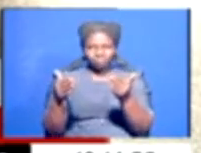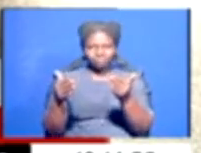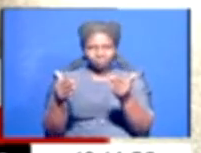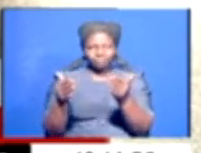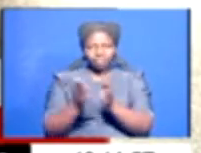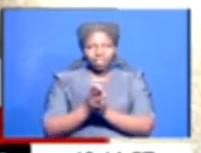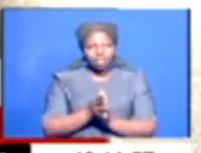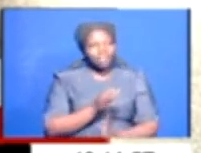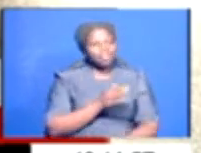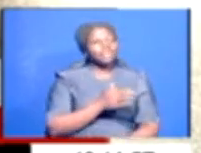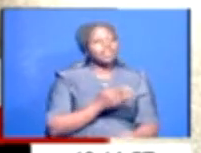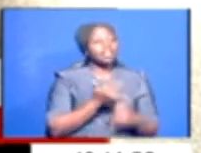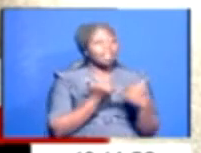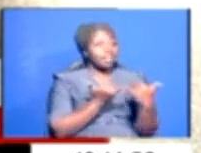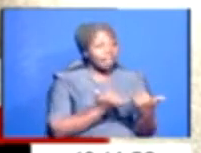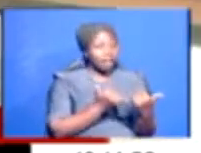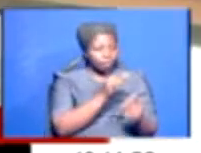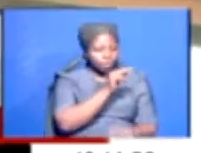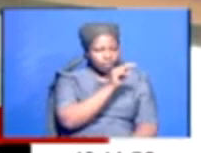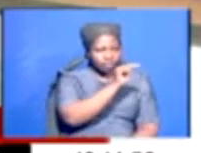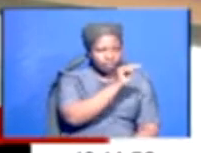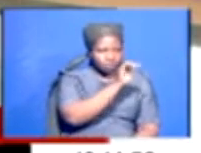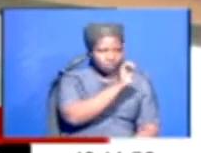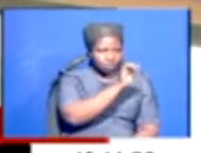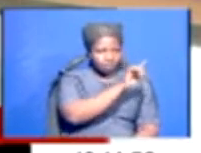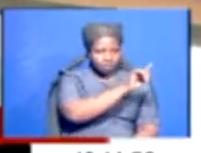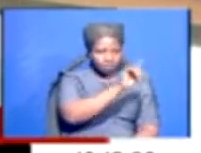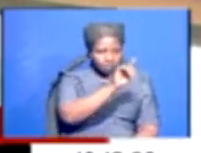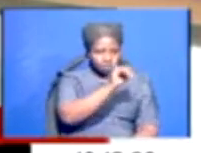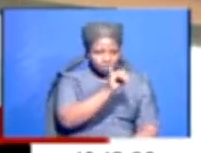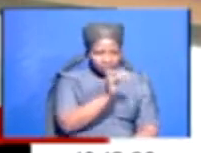And now, Nelly, yeah. Let me come to you.